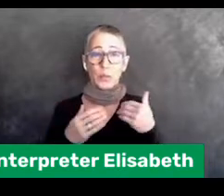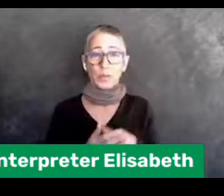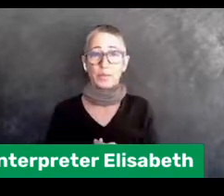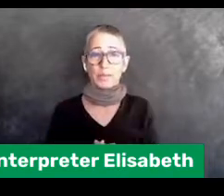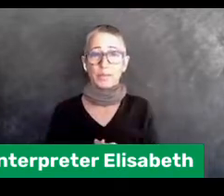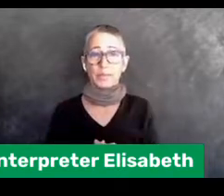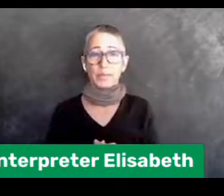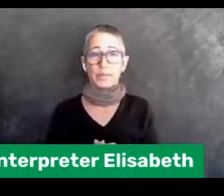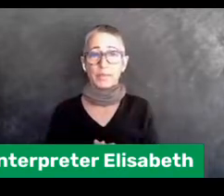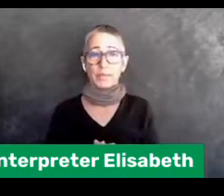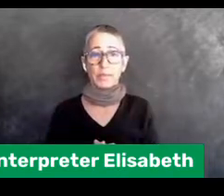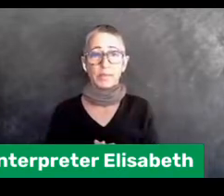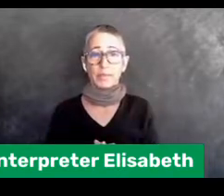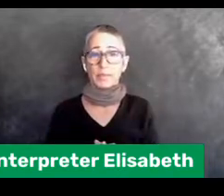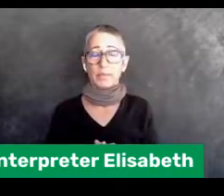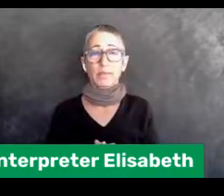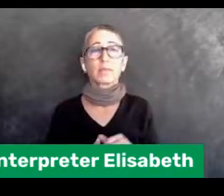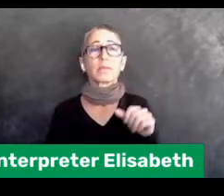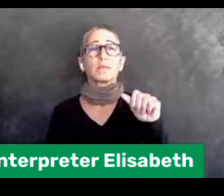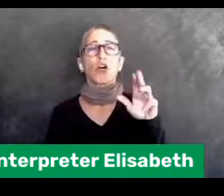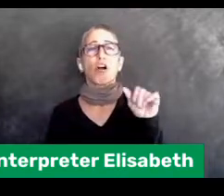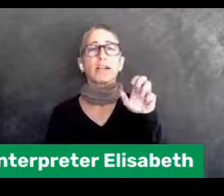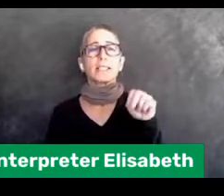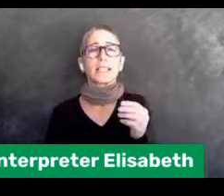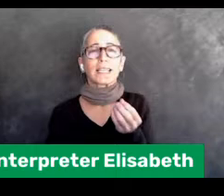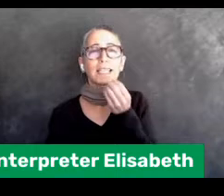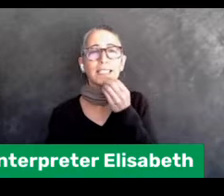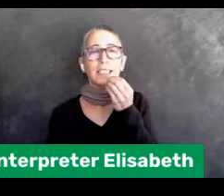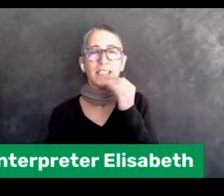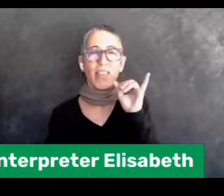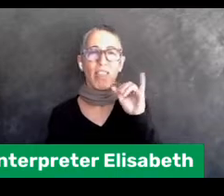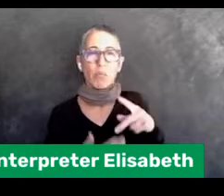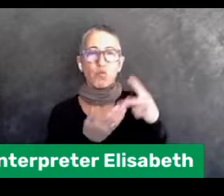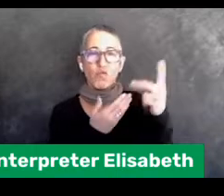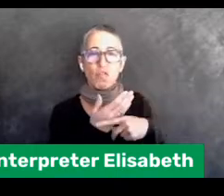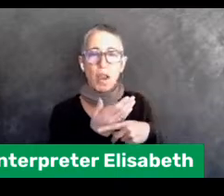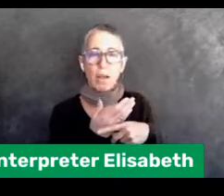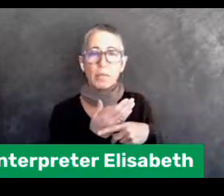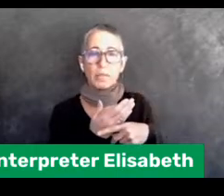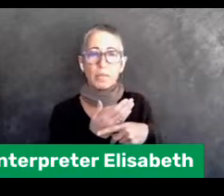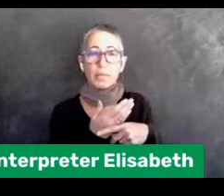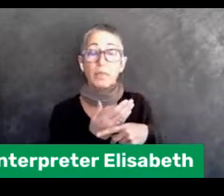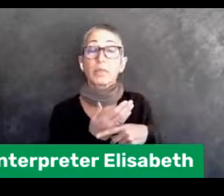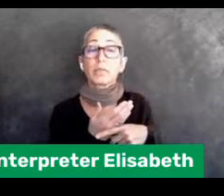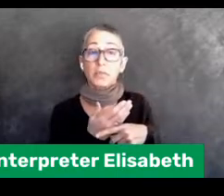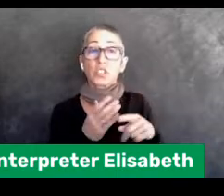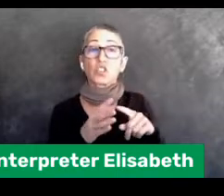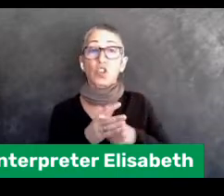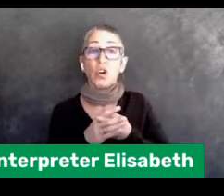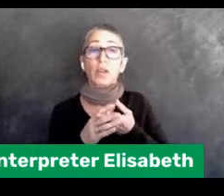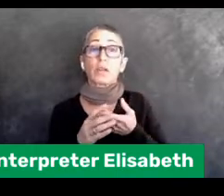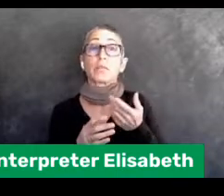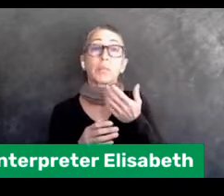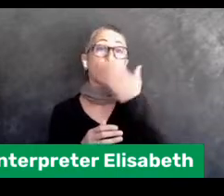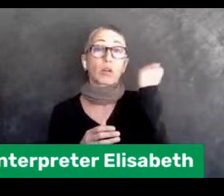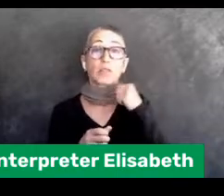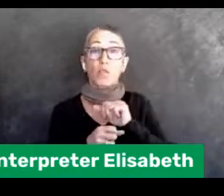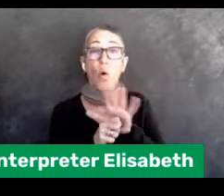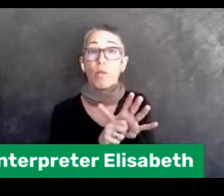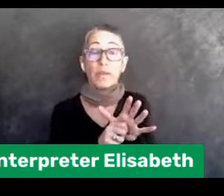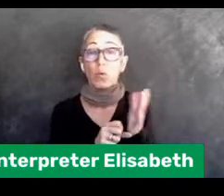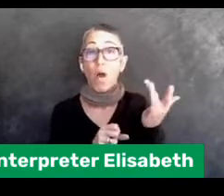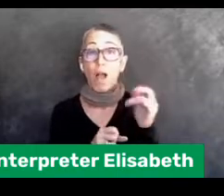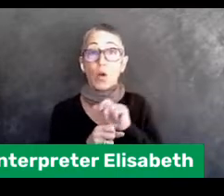Austin Eats initiatives, which was birthed out of the fallout from COVID. COVID illuminated so many disparities